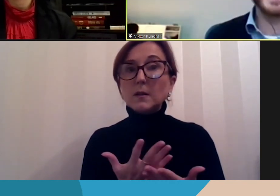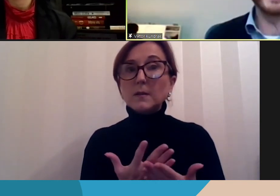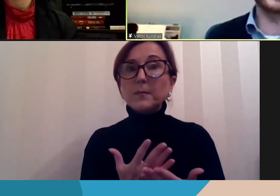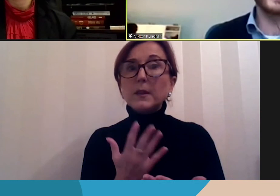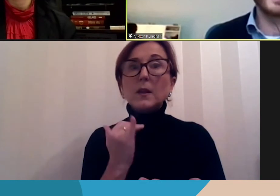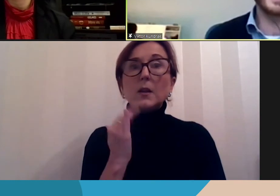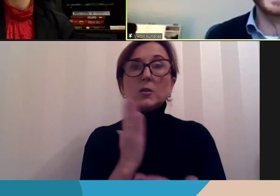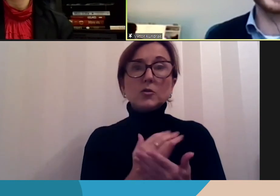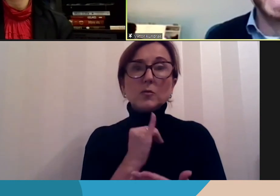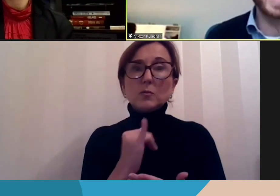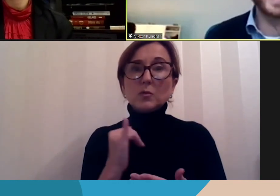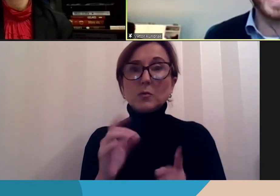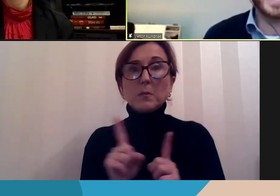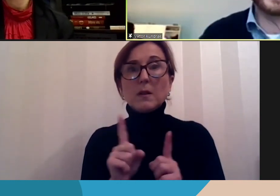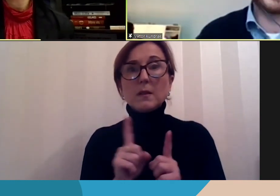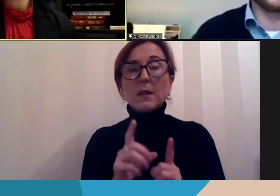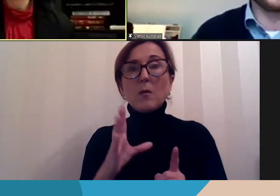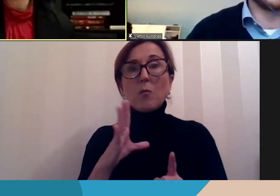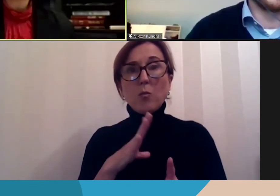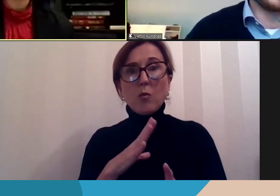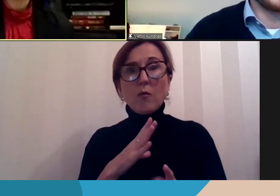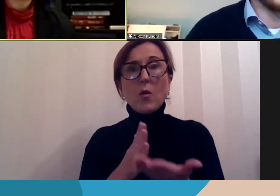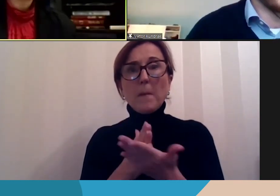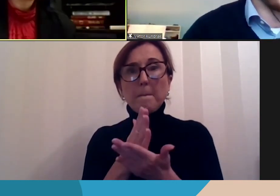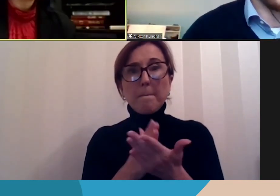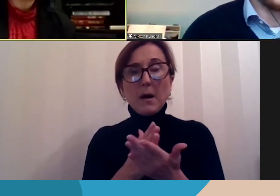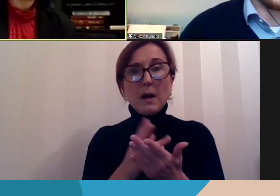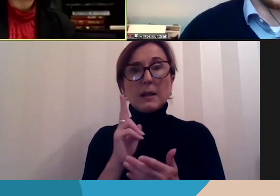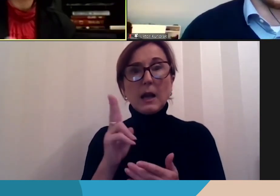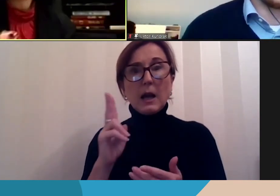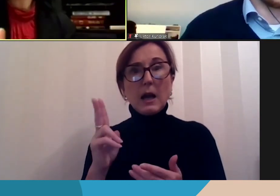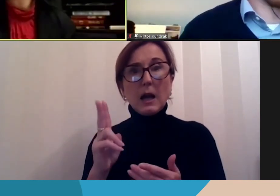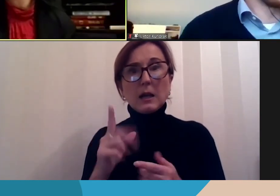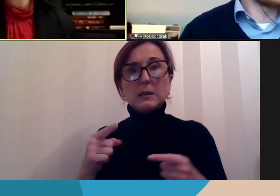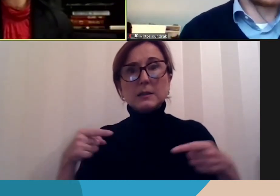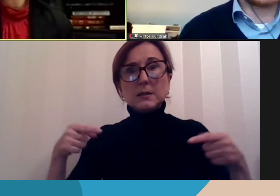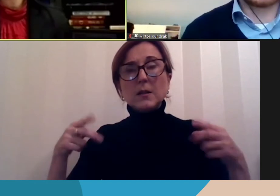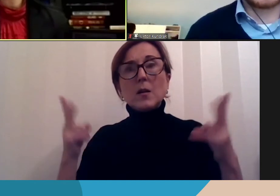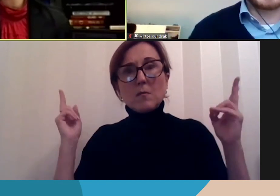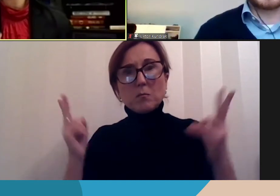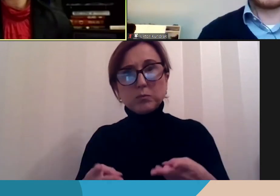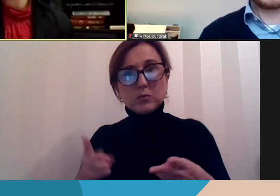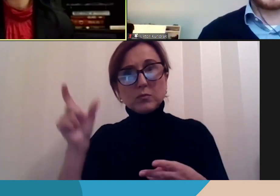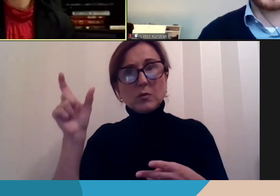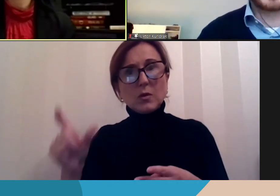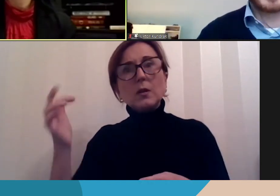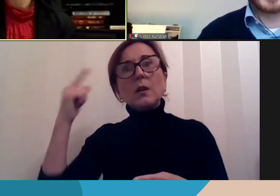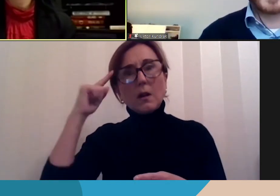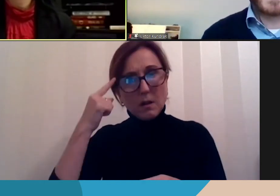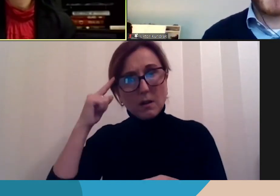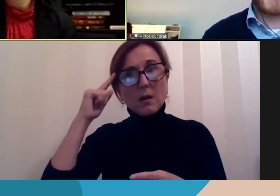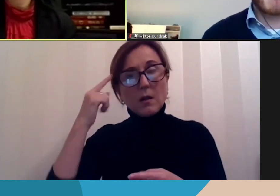even when there's no existing data on that. Ačiū. Ačiū labai, ponia Kundrakai. Taip, judėkim, ponia Kanapienė, jūs, jeigu